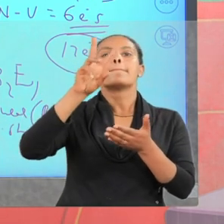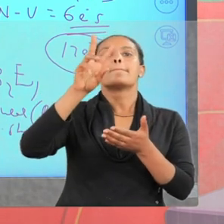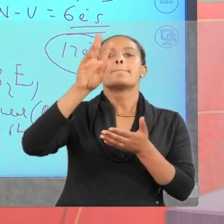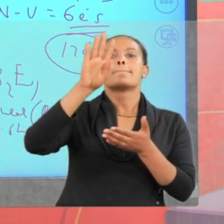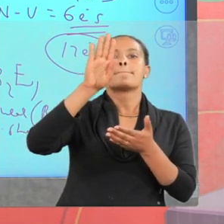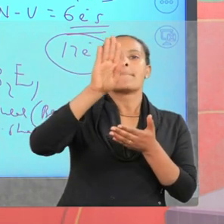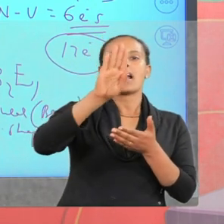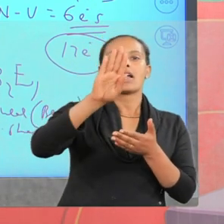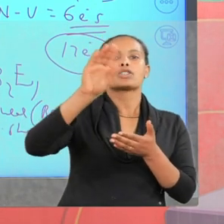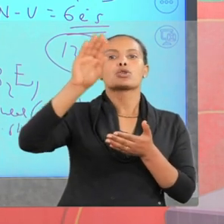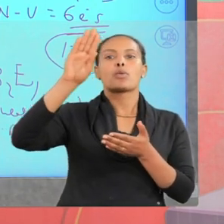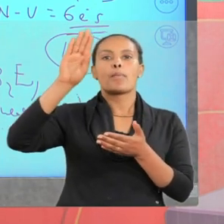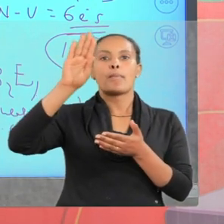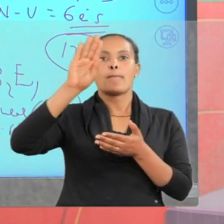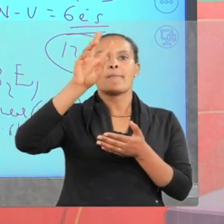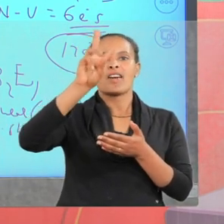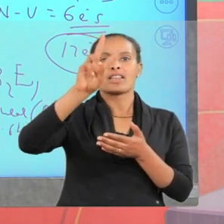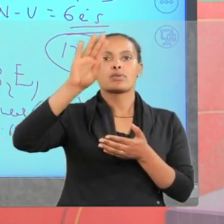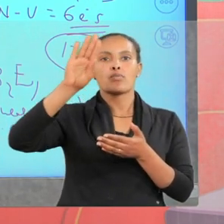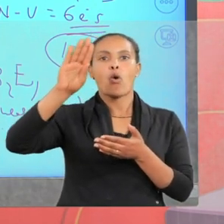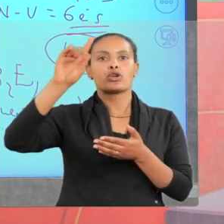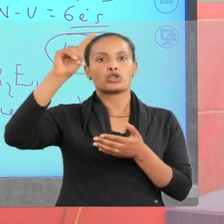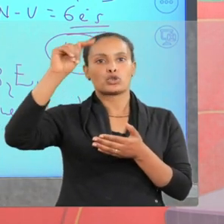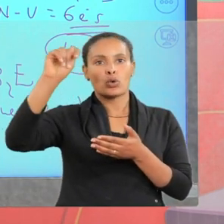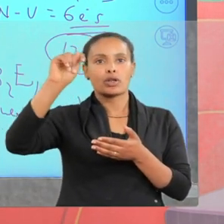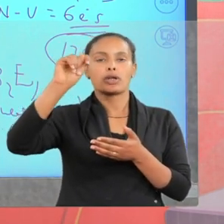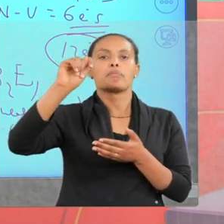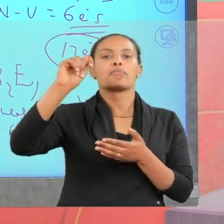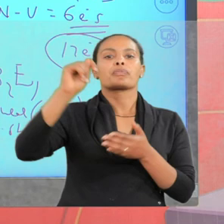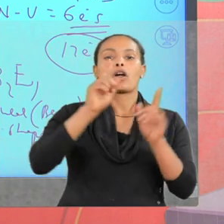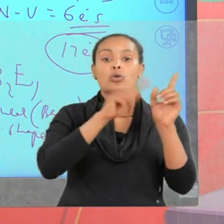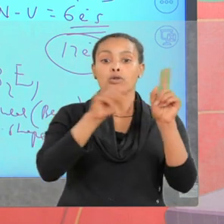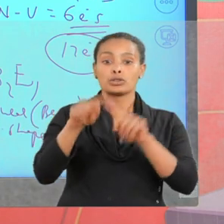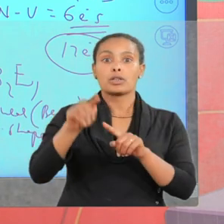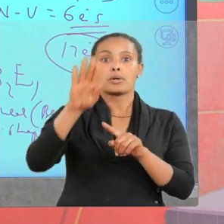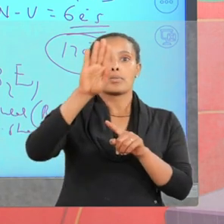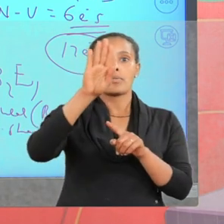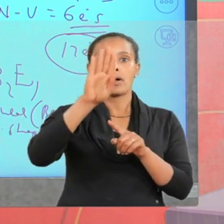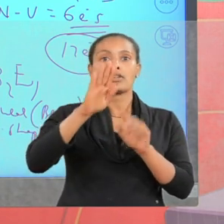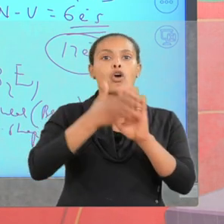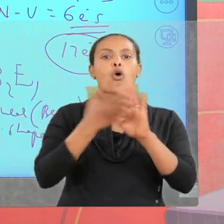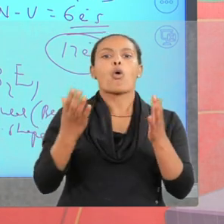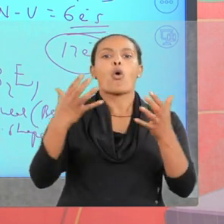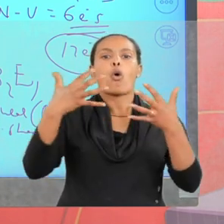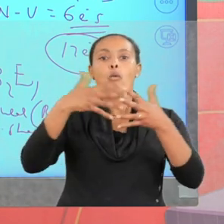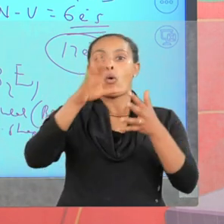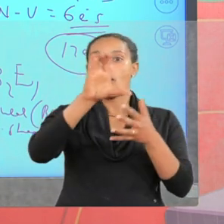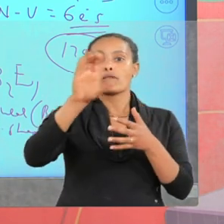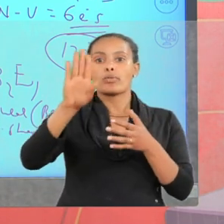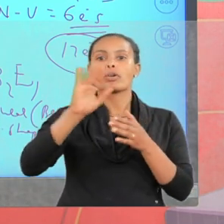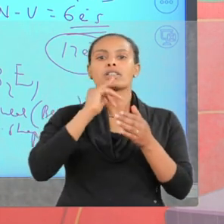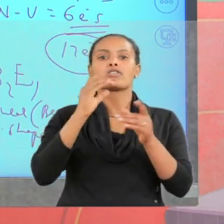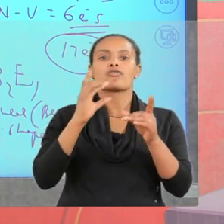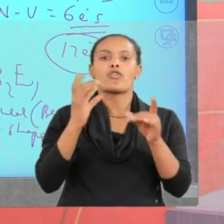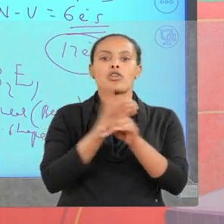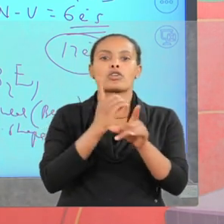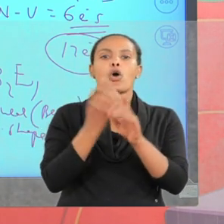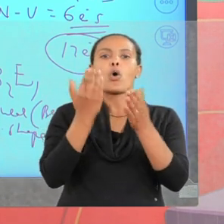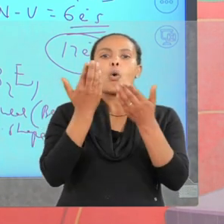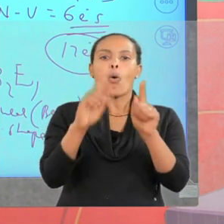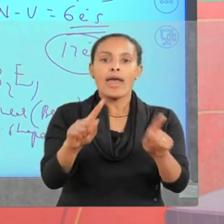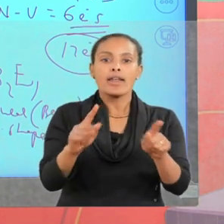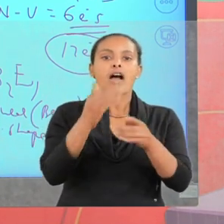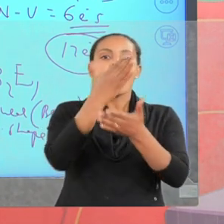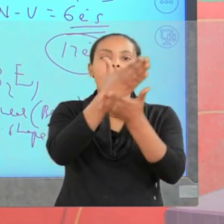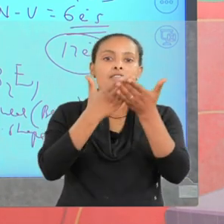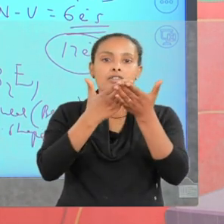bond theory. According to valence bond theory, a covalent bond is formed when half-filled